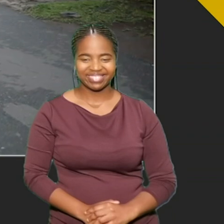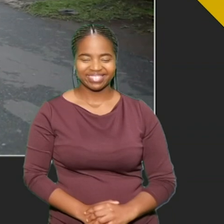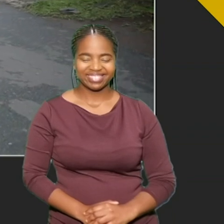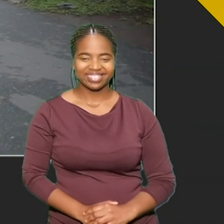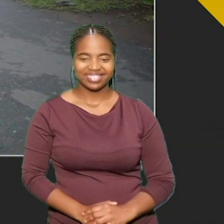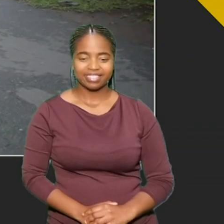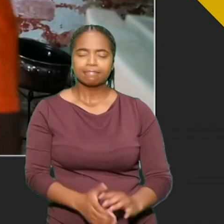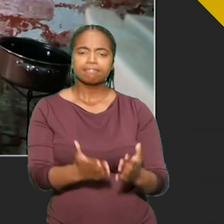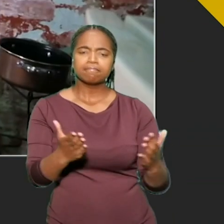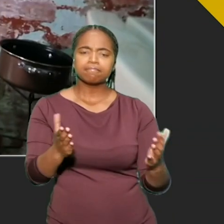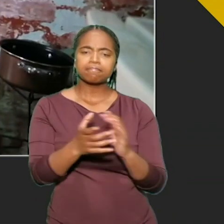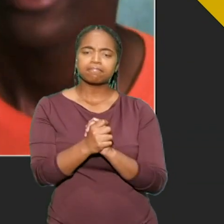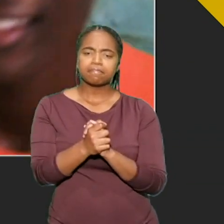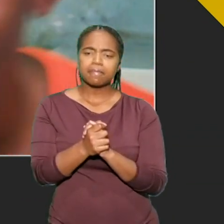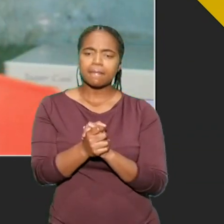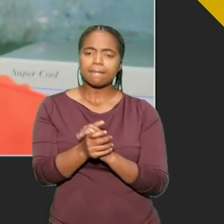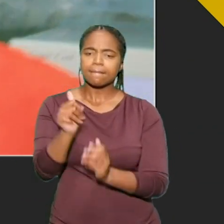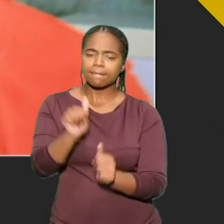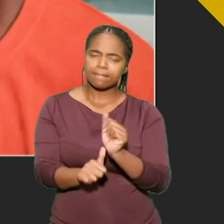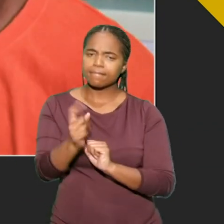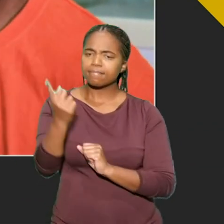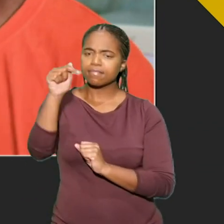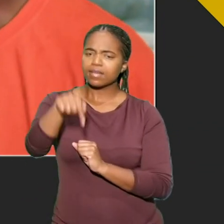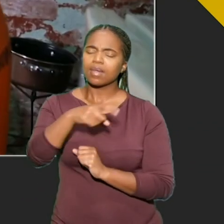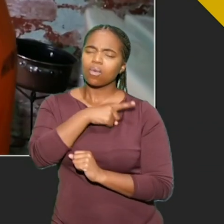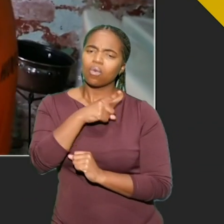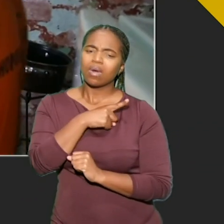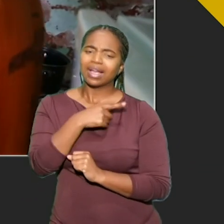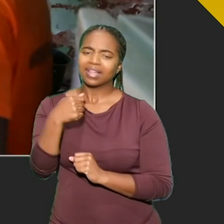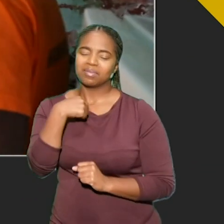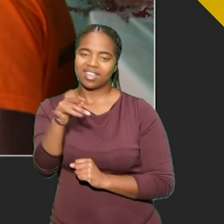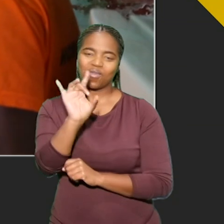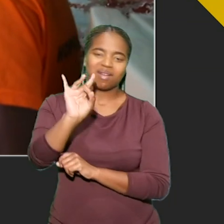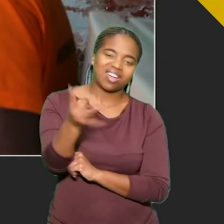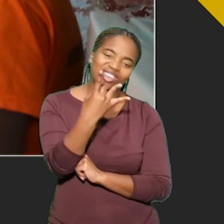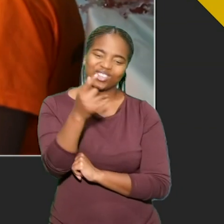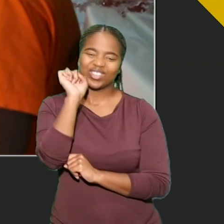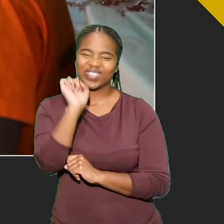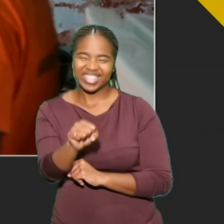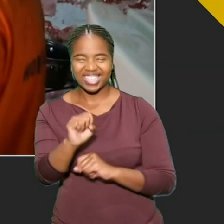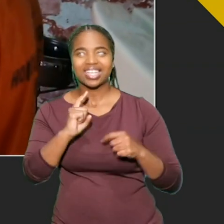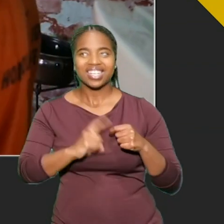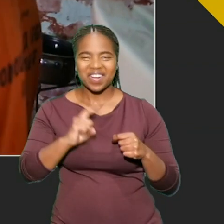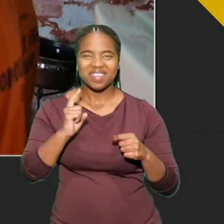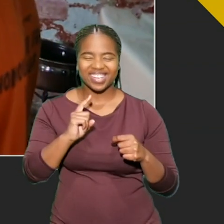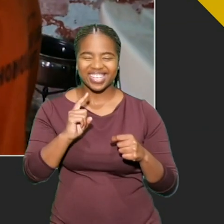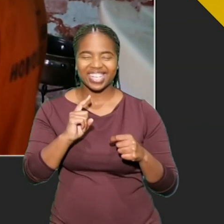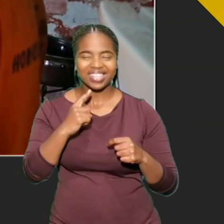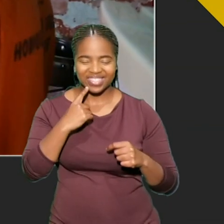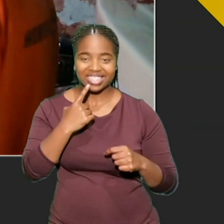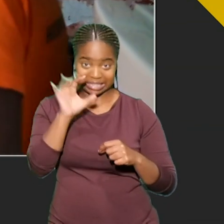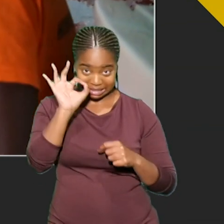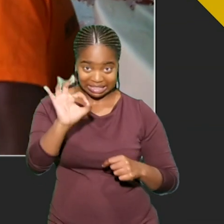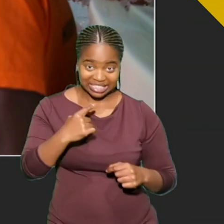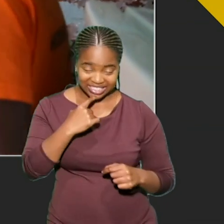In fact, ngizela ukuthi esesinqawunqawini waMashu sinqawunqawini ngithole right this